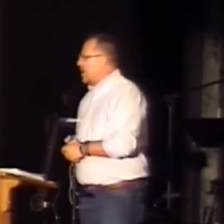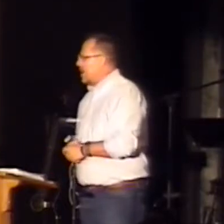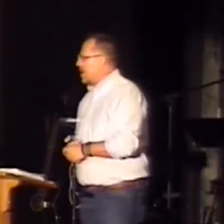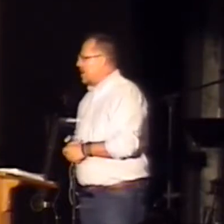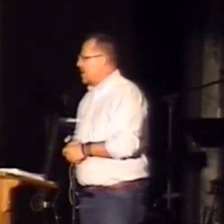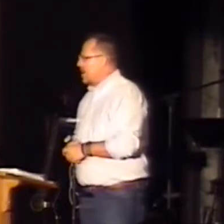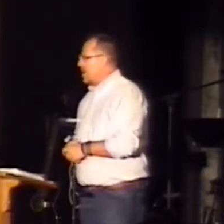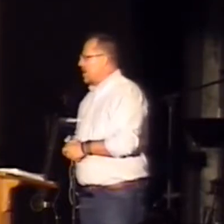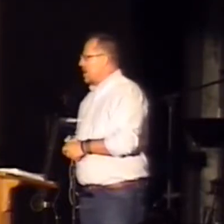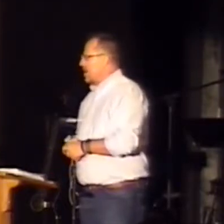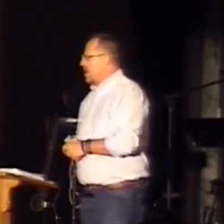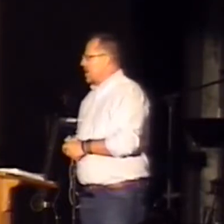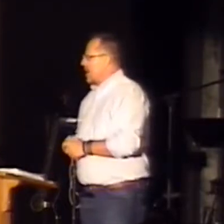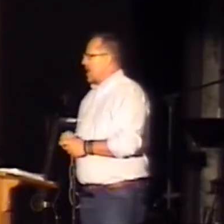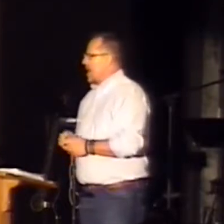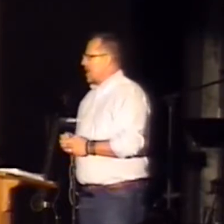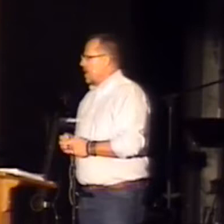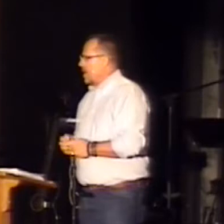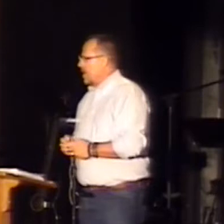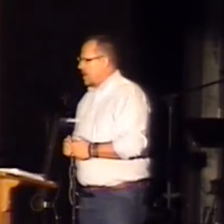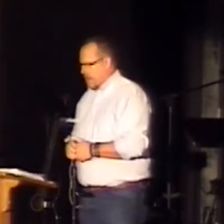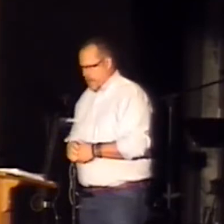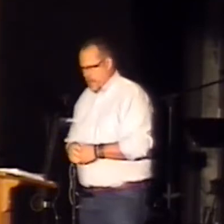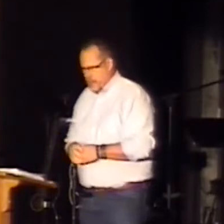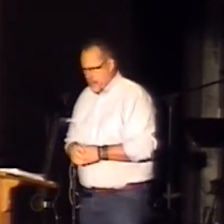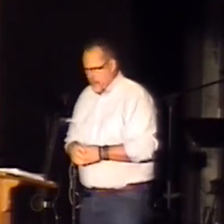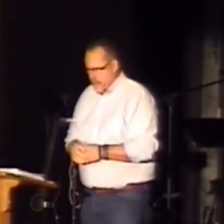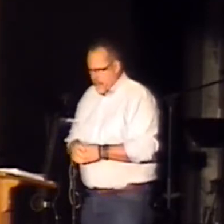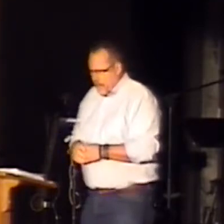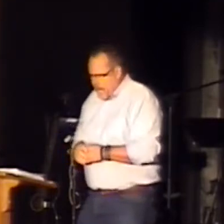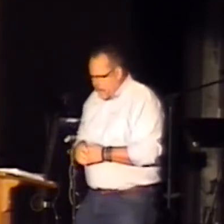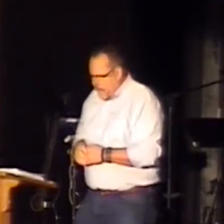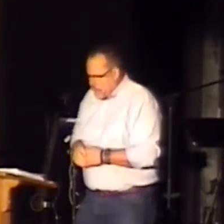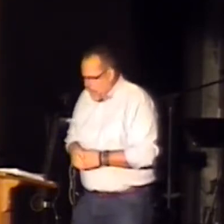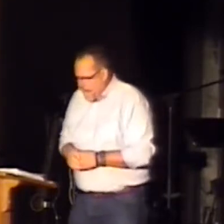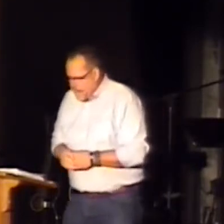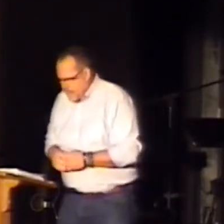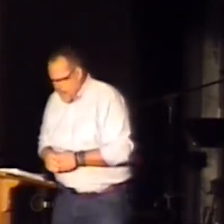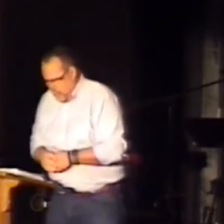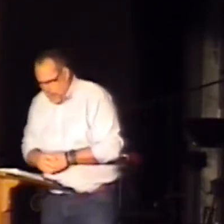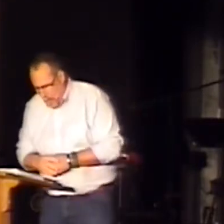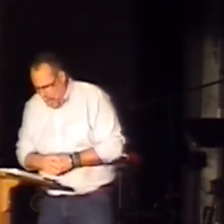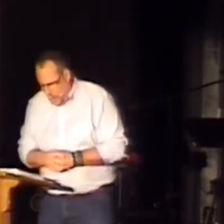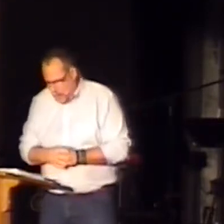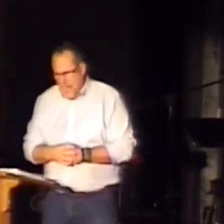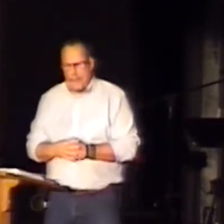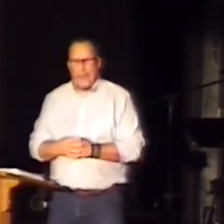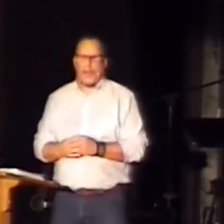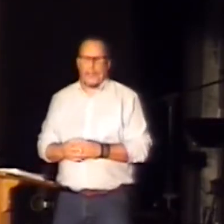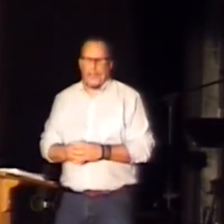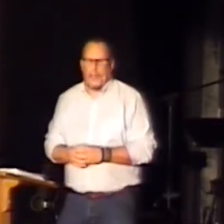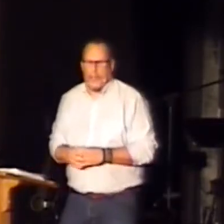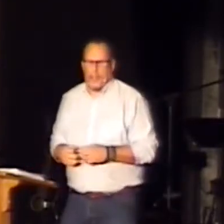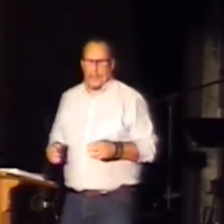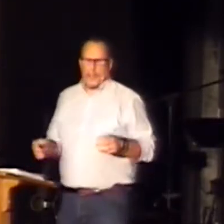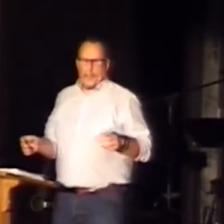time, didn't he? He preached righteousness while the ark was being